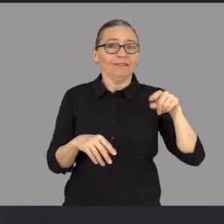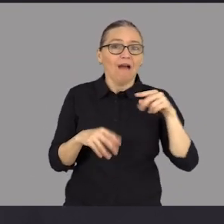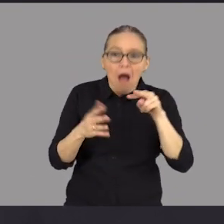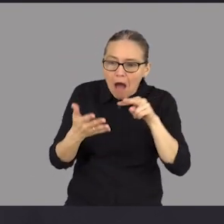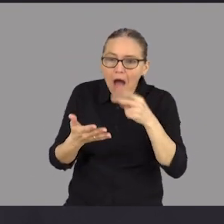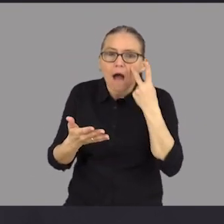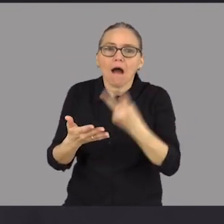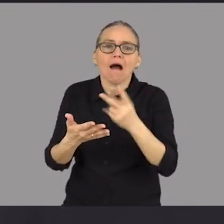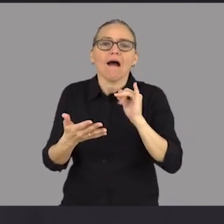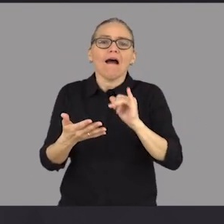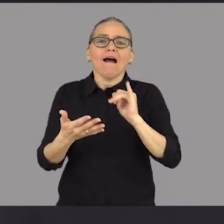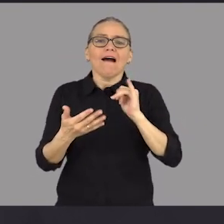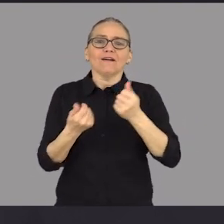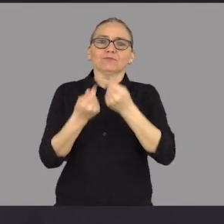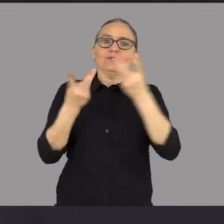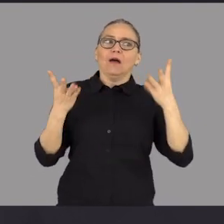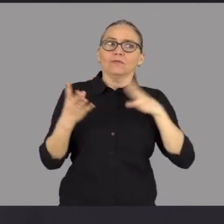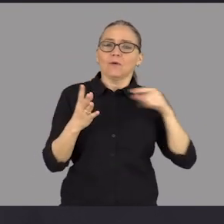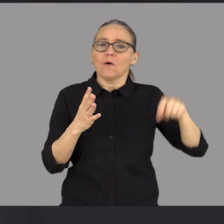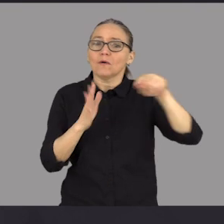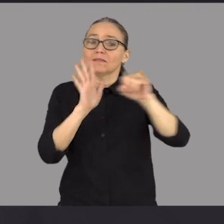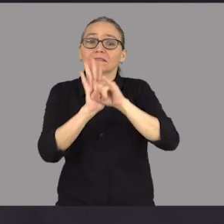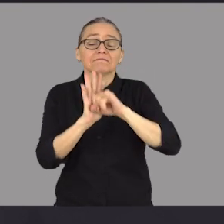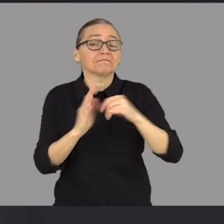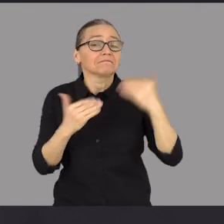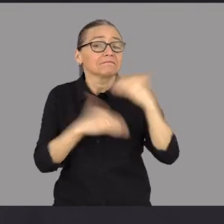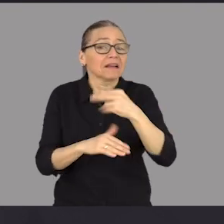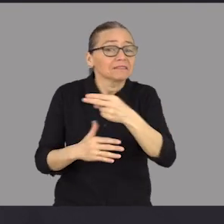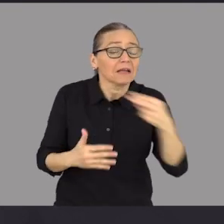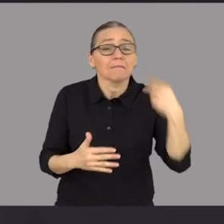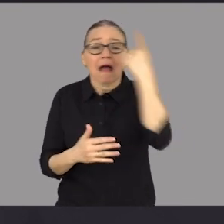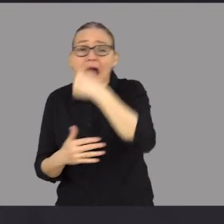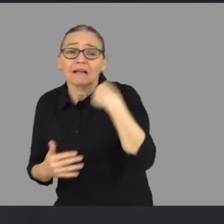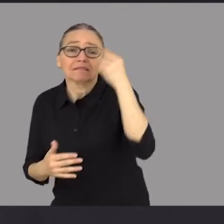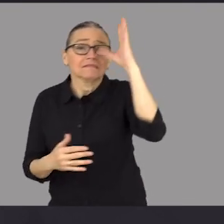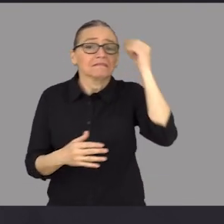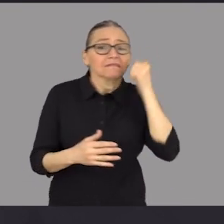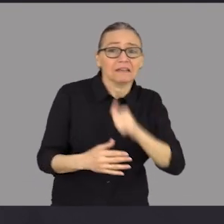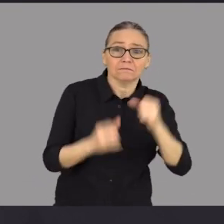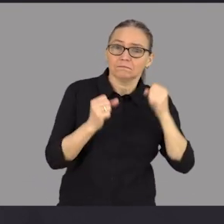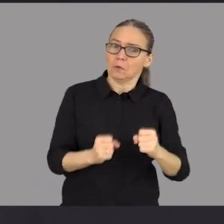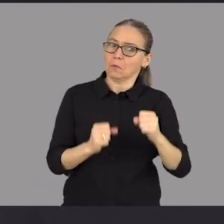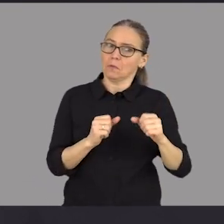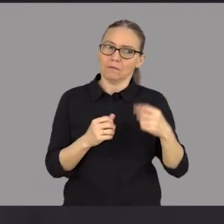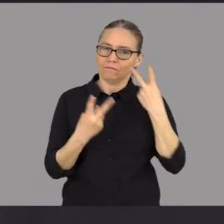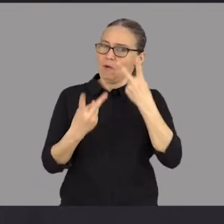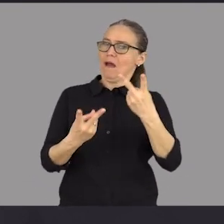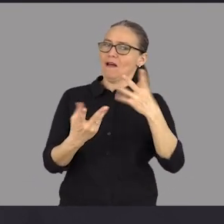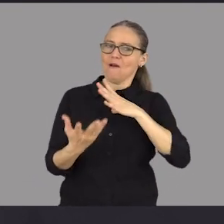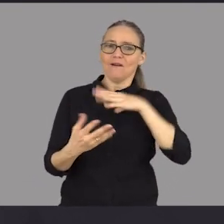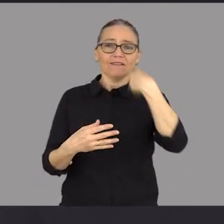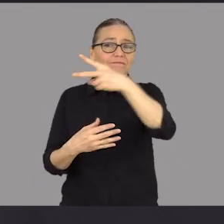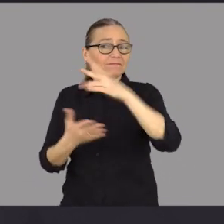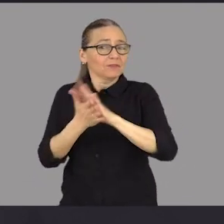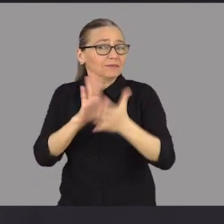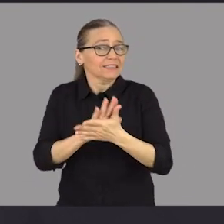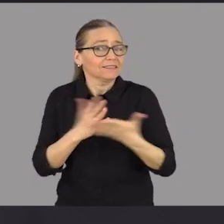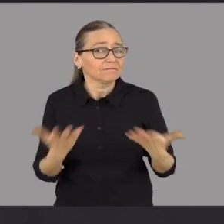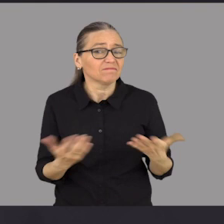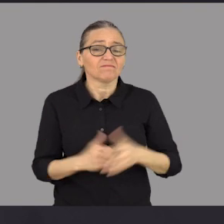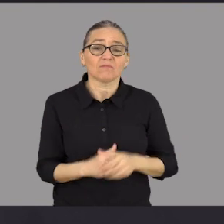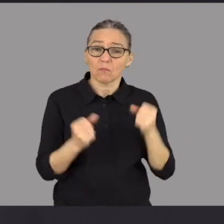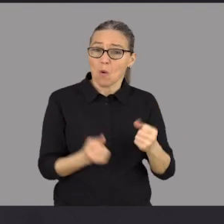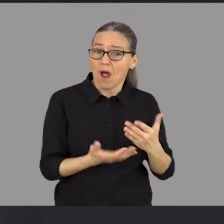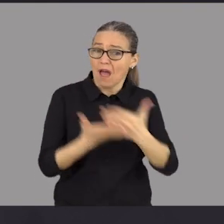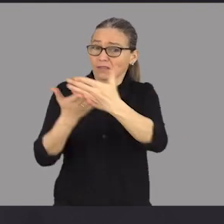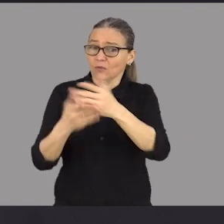in terms of disability, race, gender, etc., can identify with your business. This